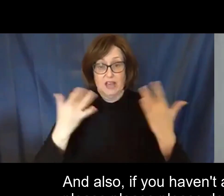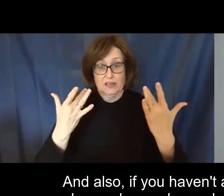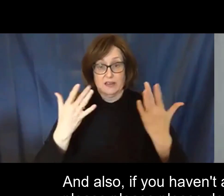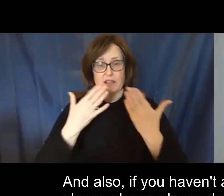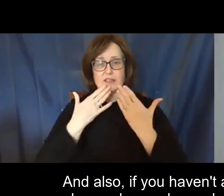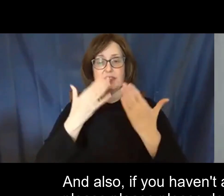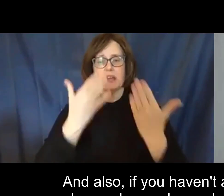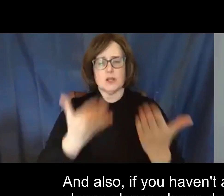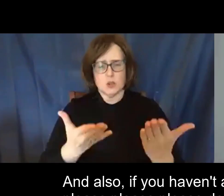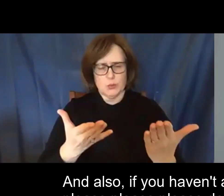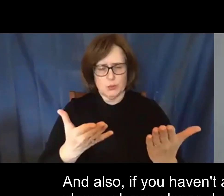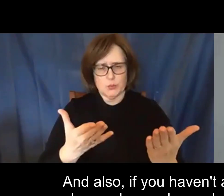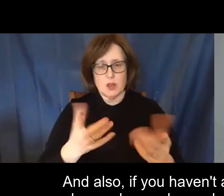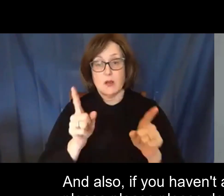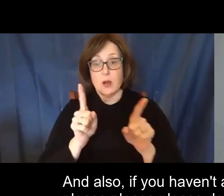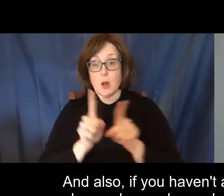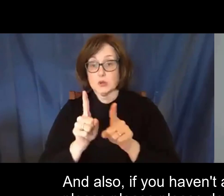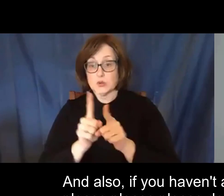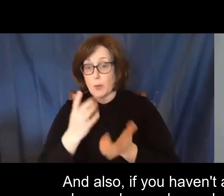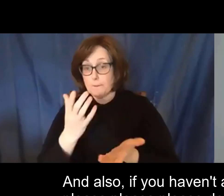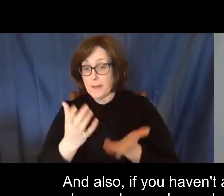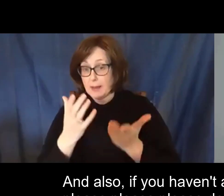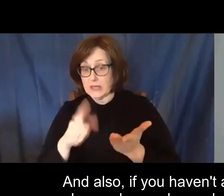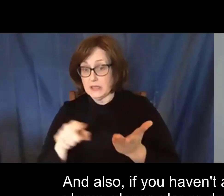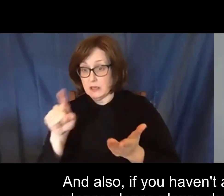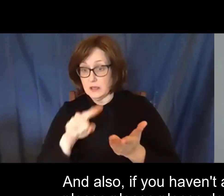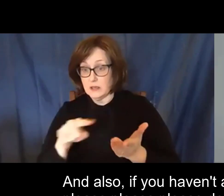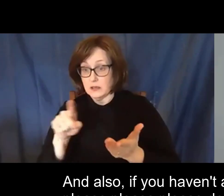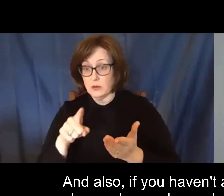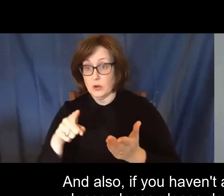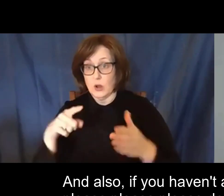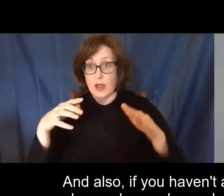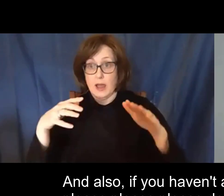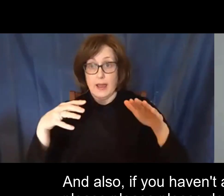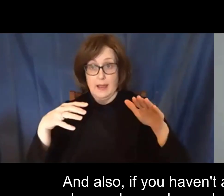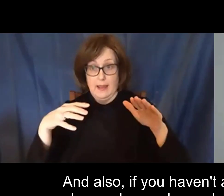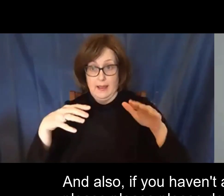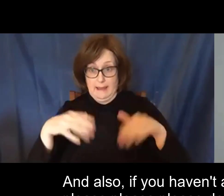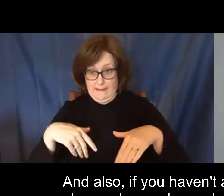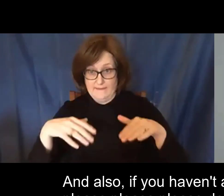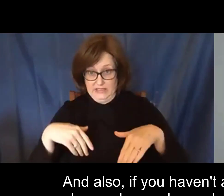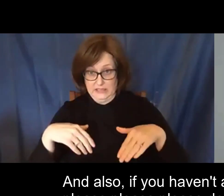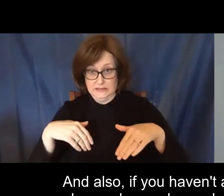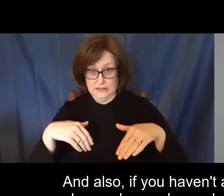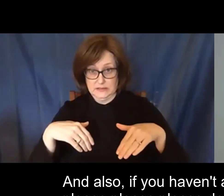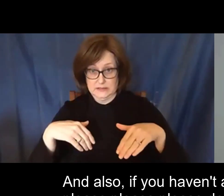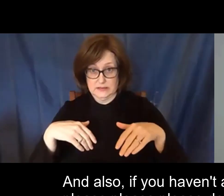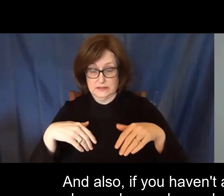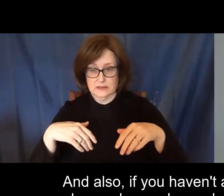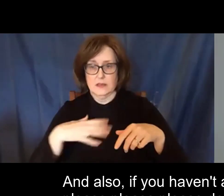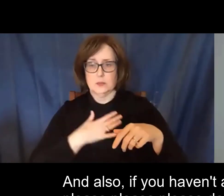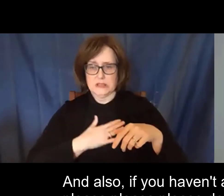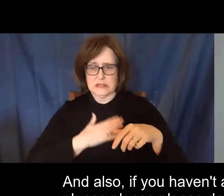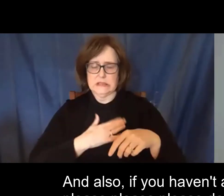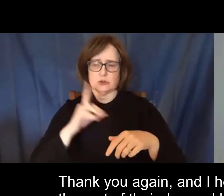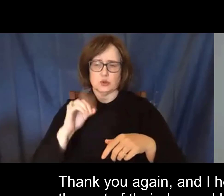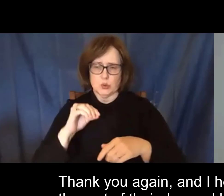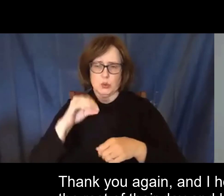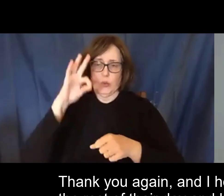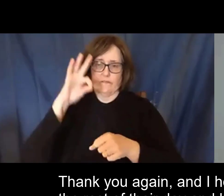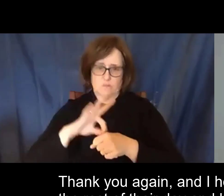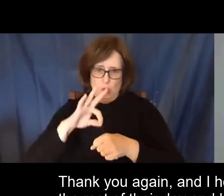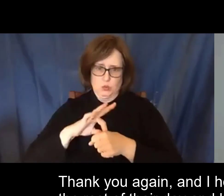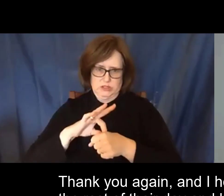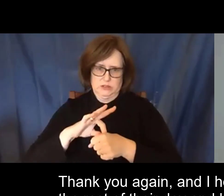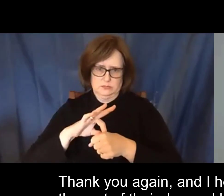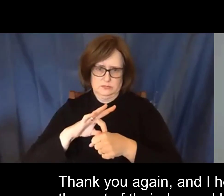if you haven't already done so, please, please, please do exercise your right to vote.